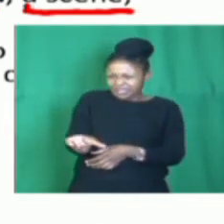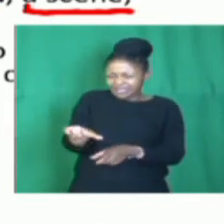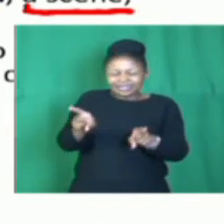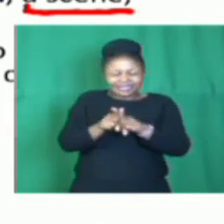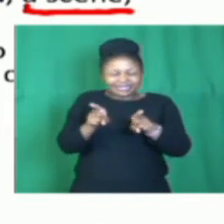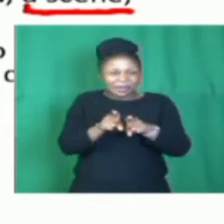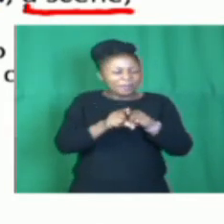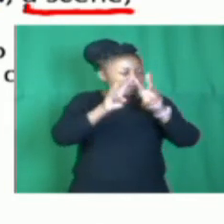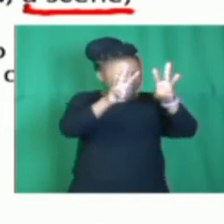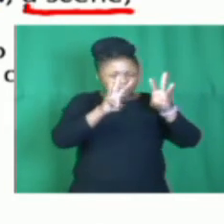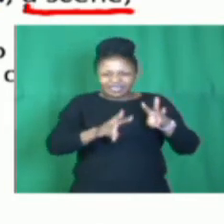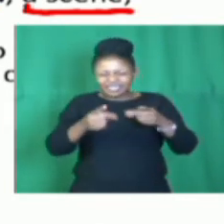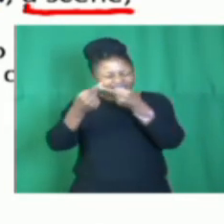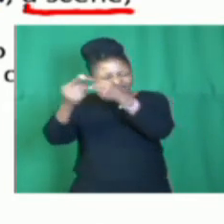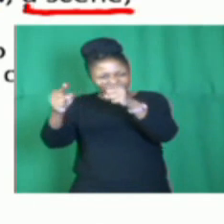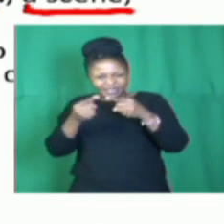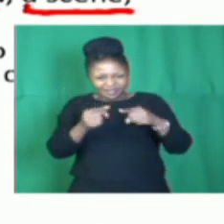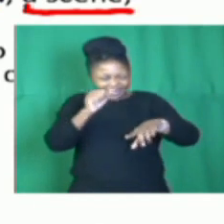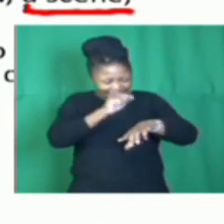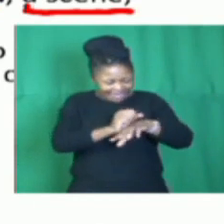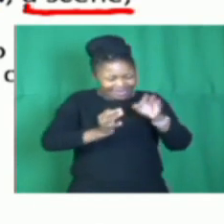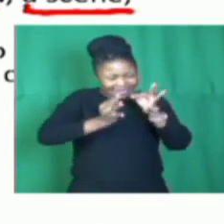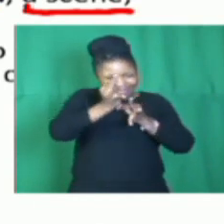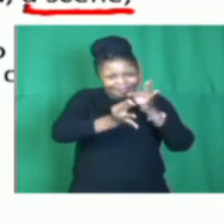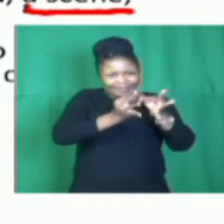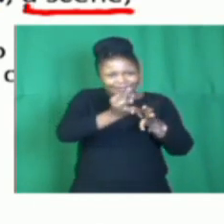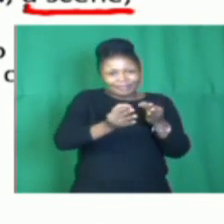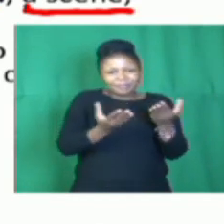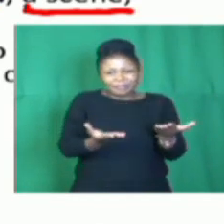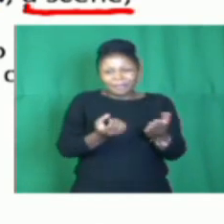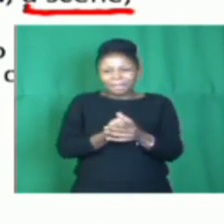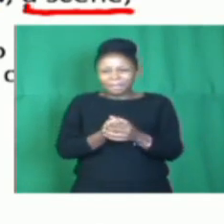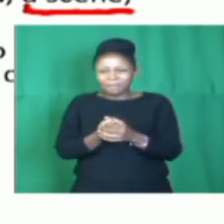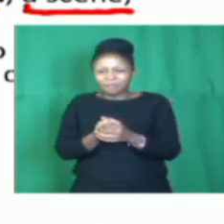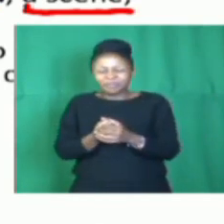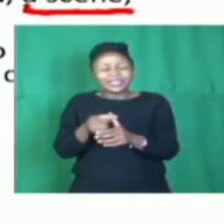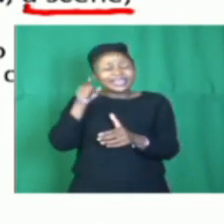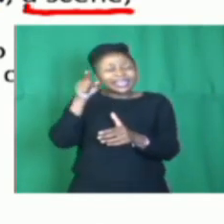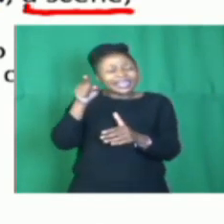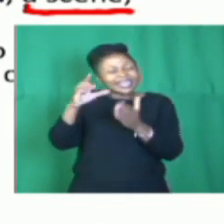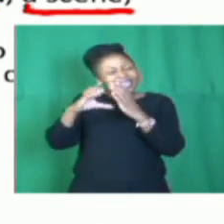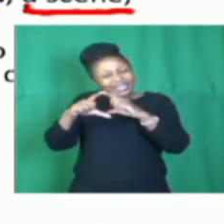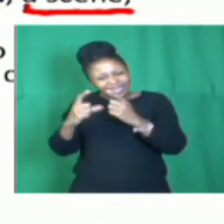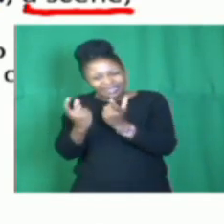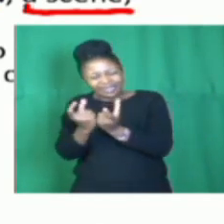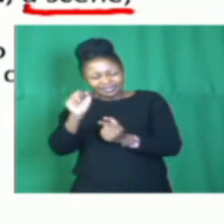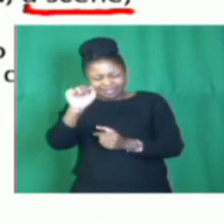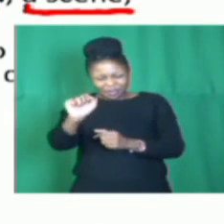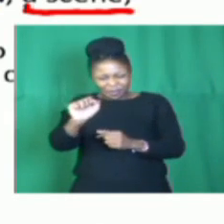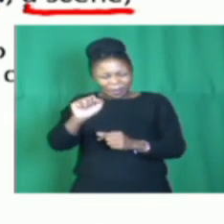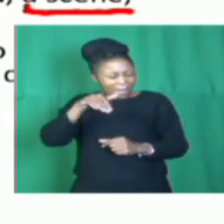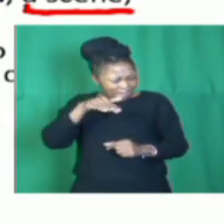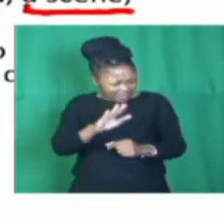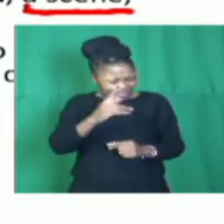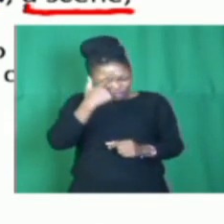exam situation or in a classroom situation, you may be required to write on either of these things. So it is very important